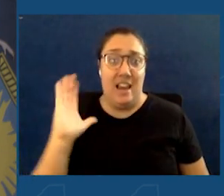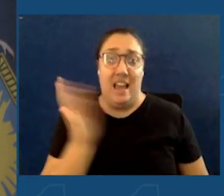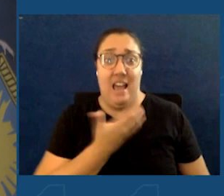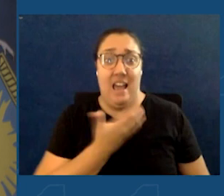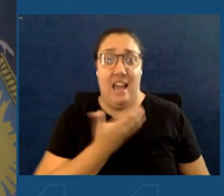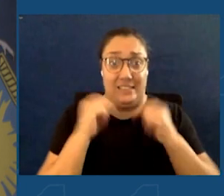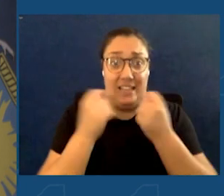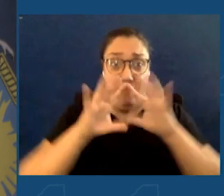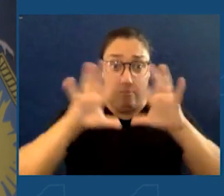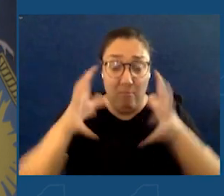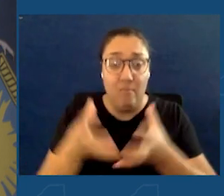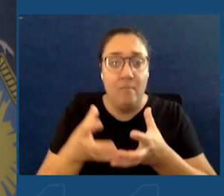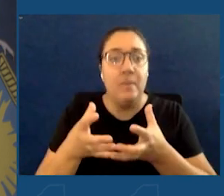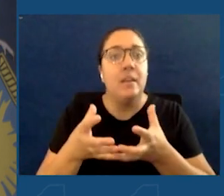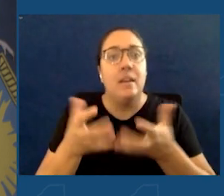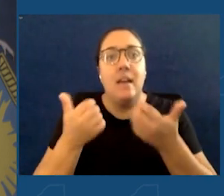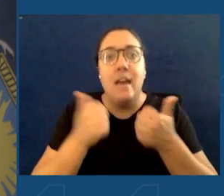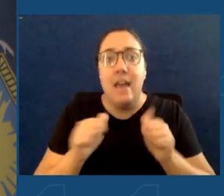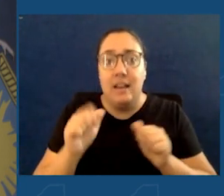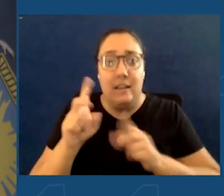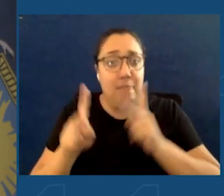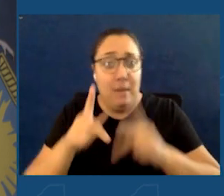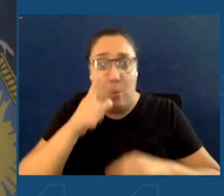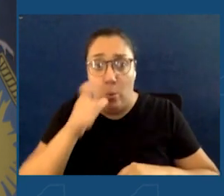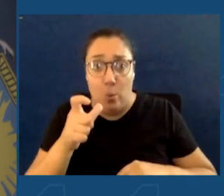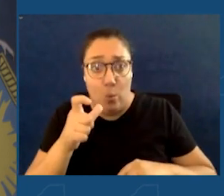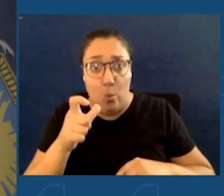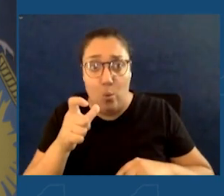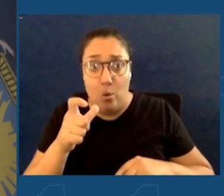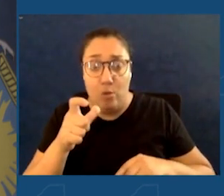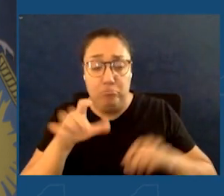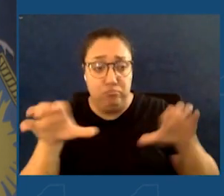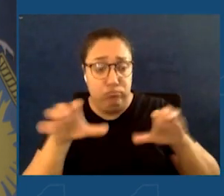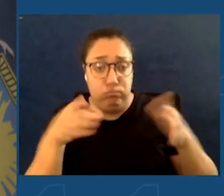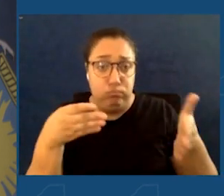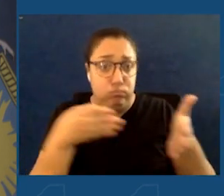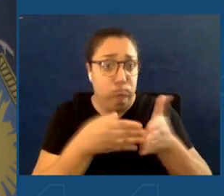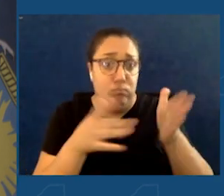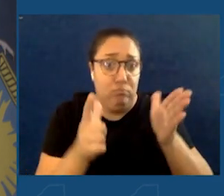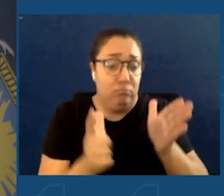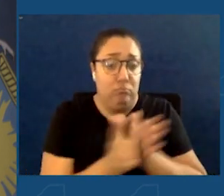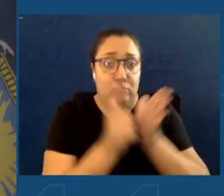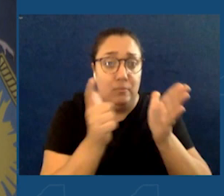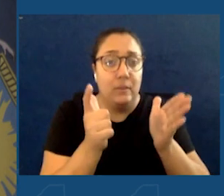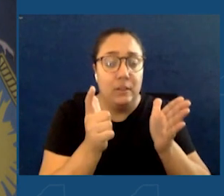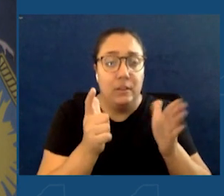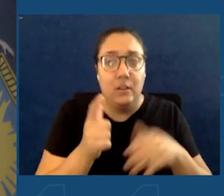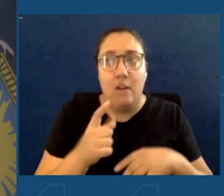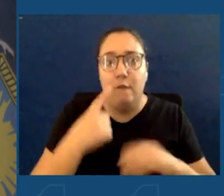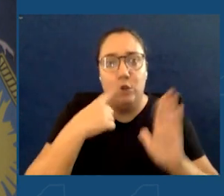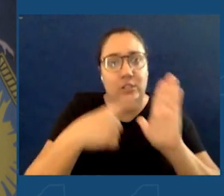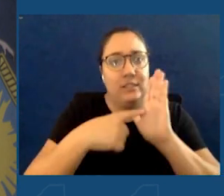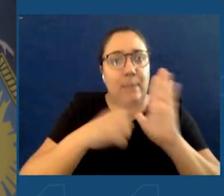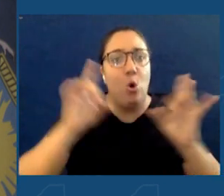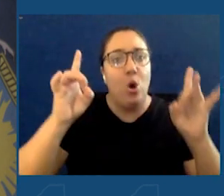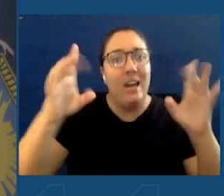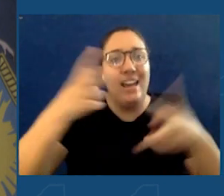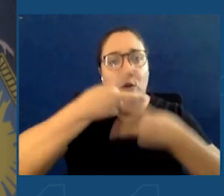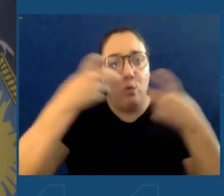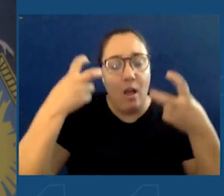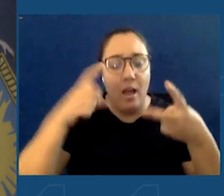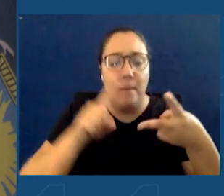have been taken out of previous laws, hate crimes, repeat offenders,